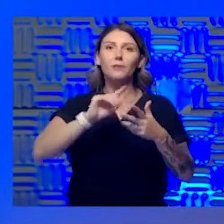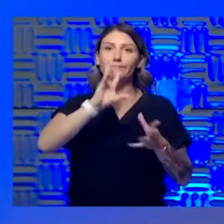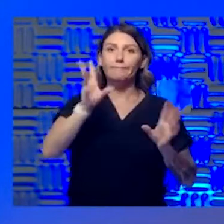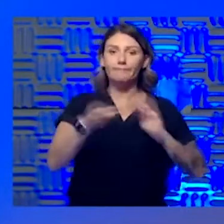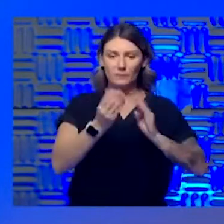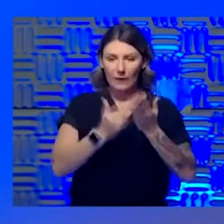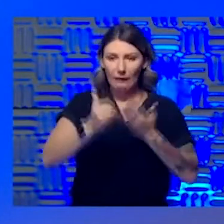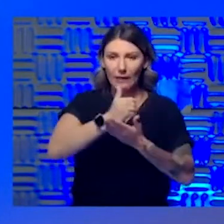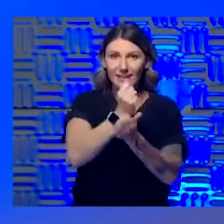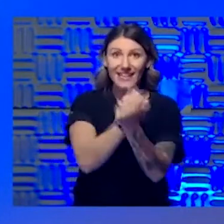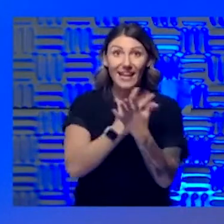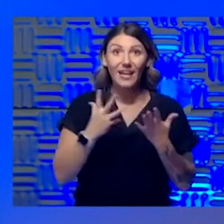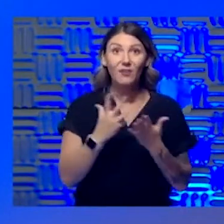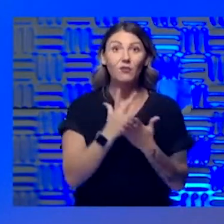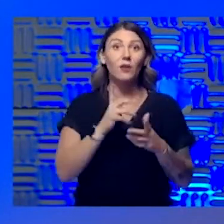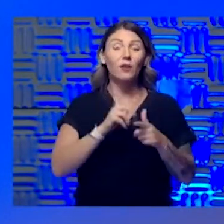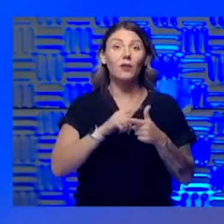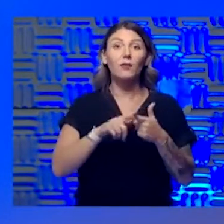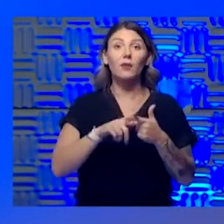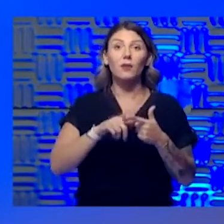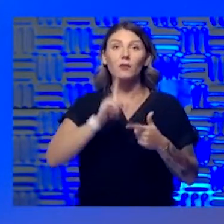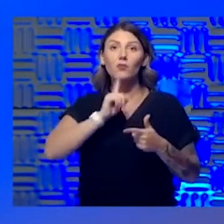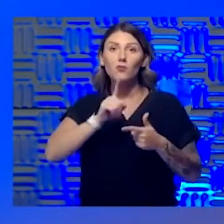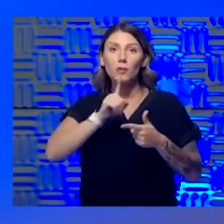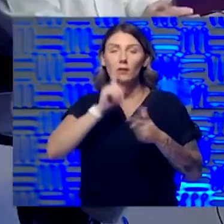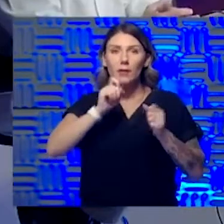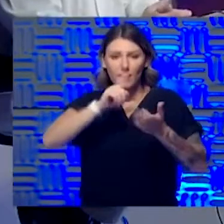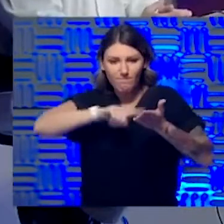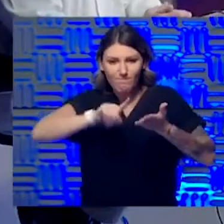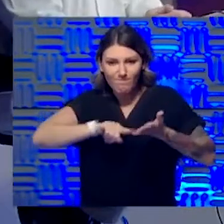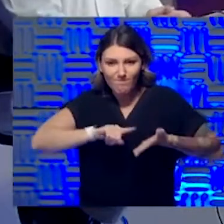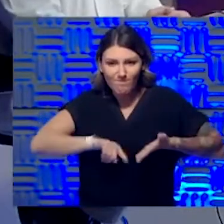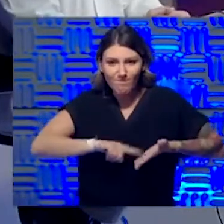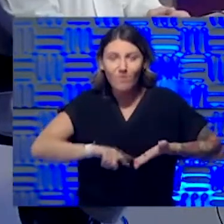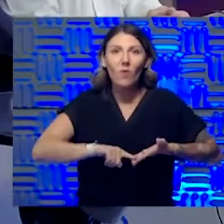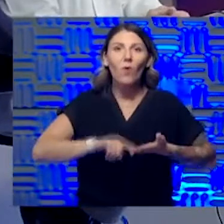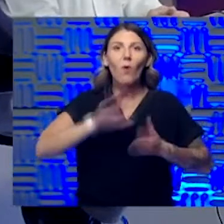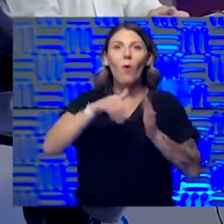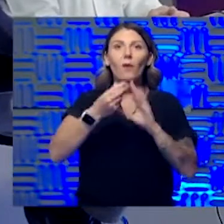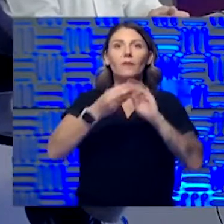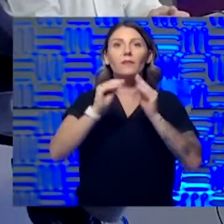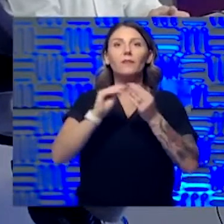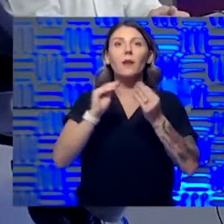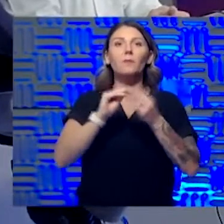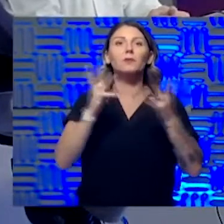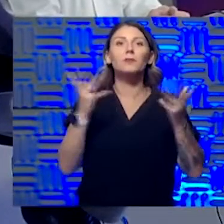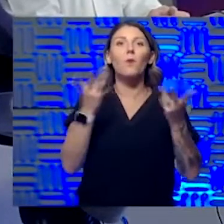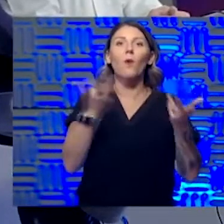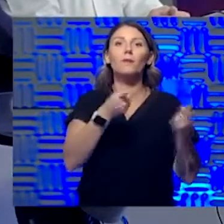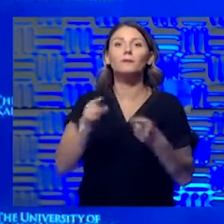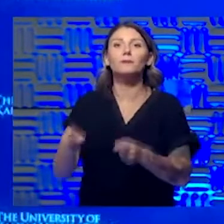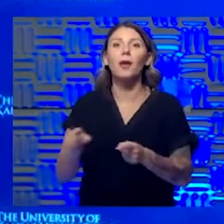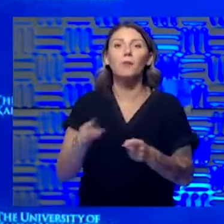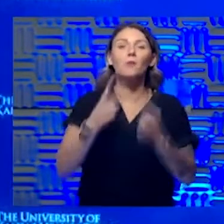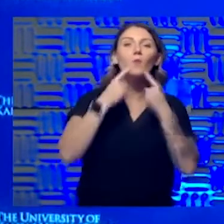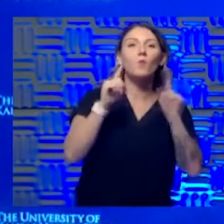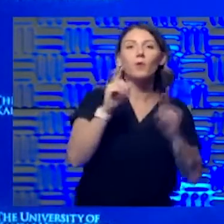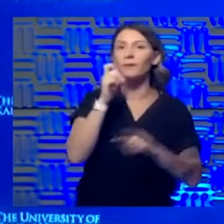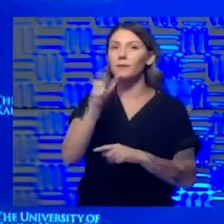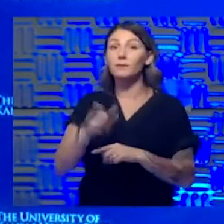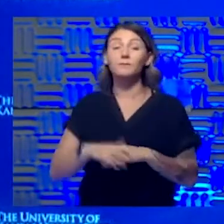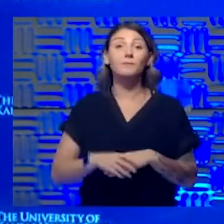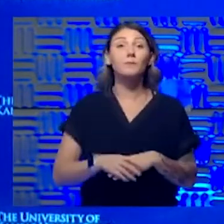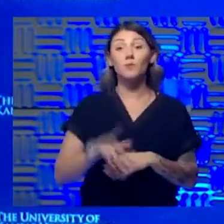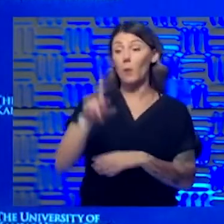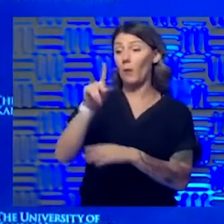we will be able to really tease out those numbers and those trends. You know, and what we can say is that Kansas and Wyandotte County and KU